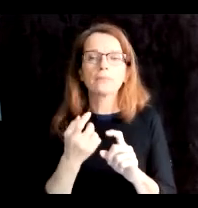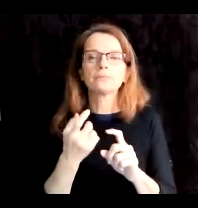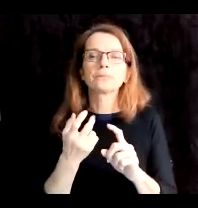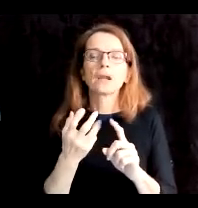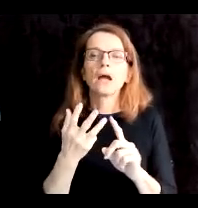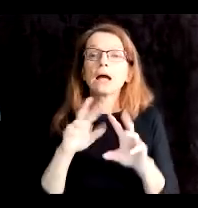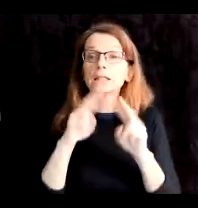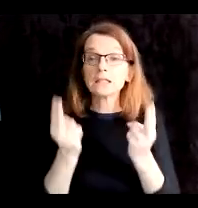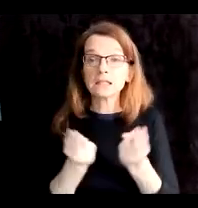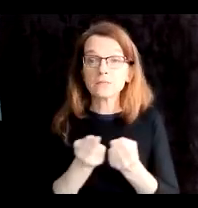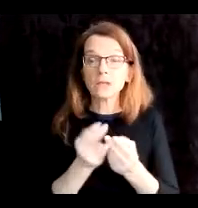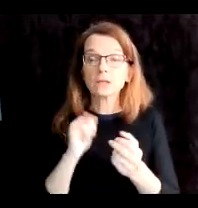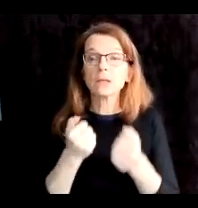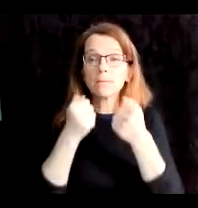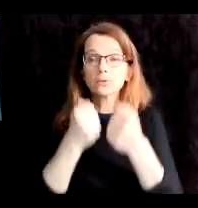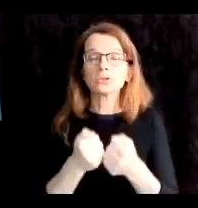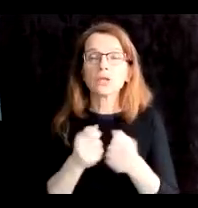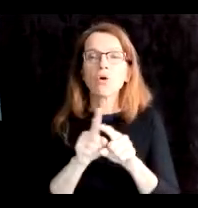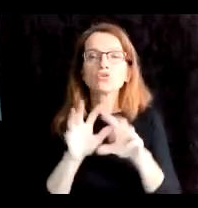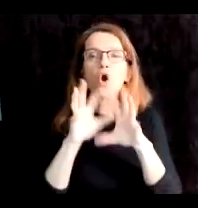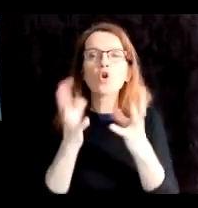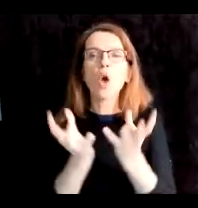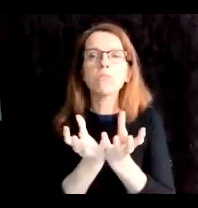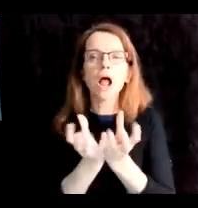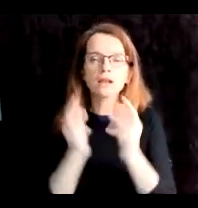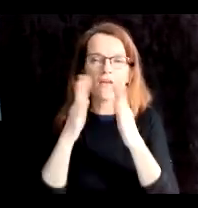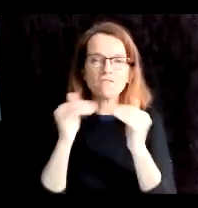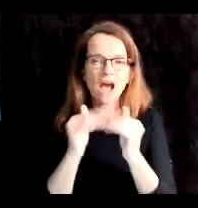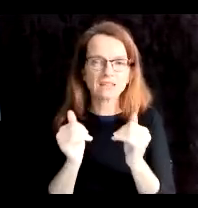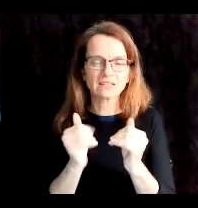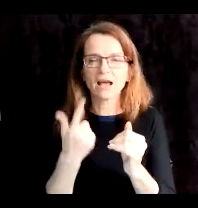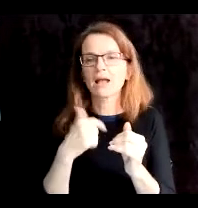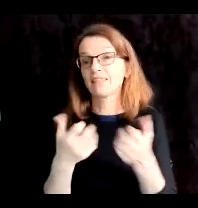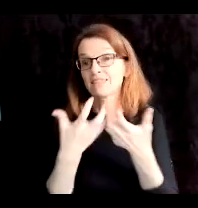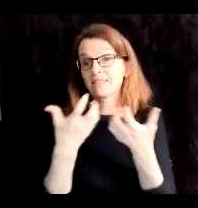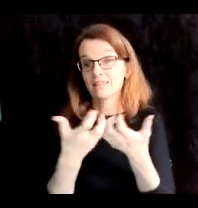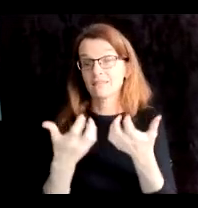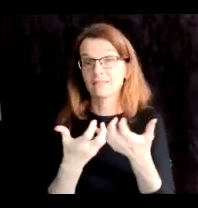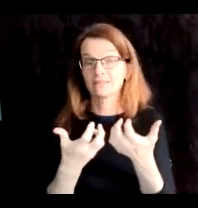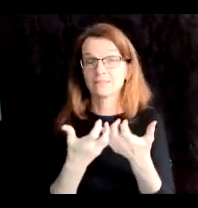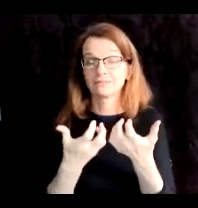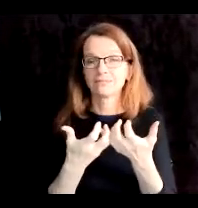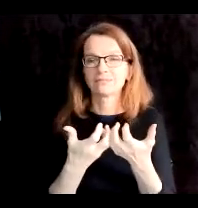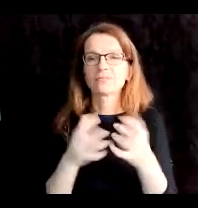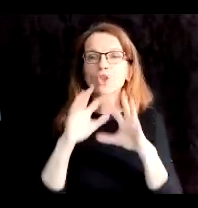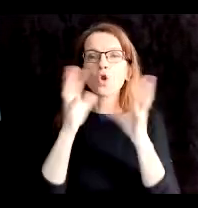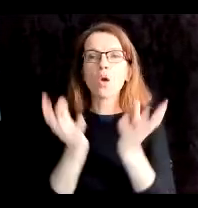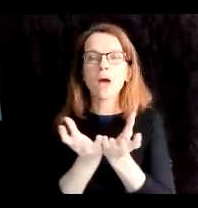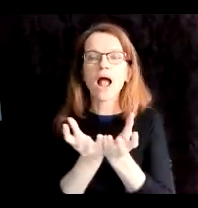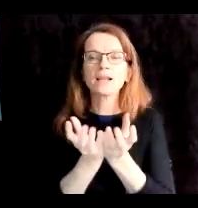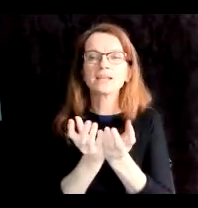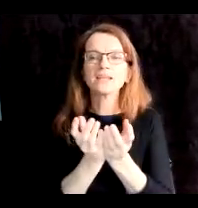a global market, or a global supermarket, if you want. And of course, the culture doesn't know boundaries. So